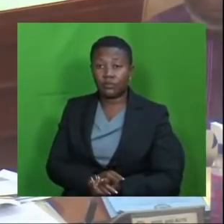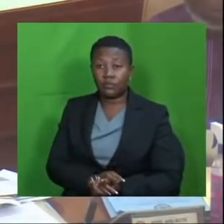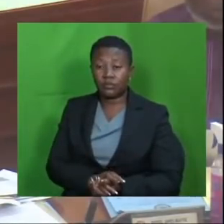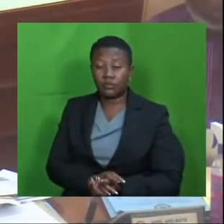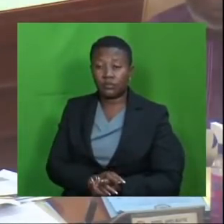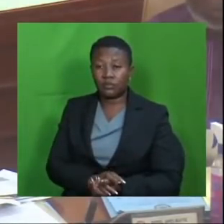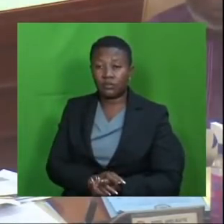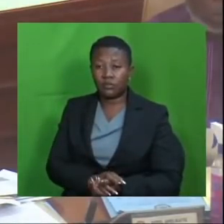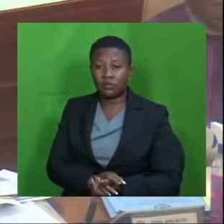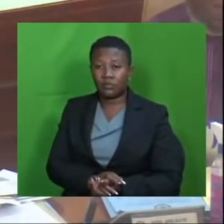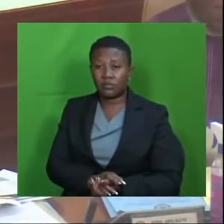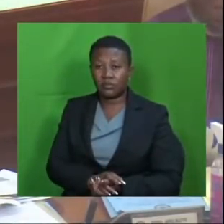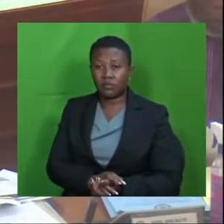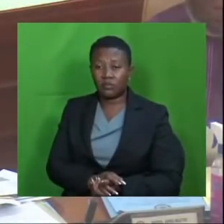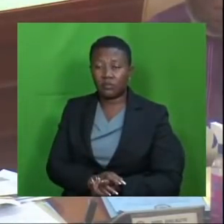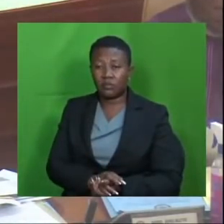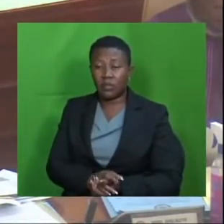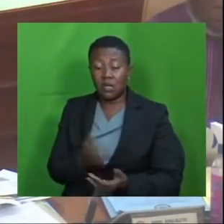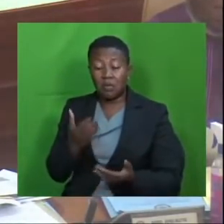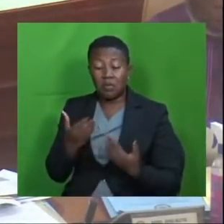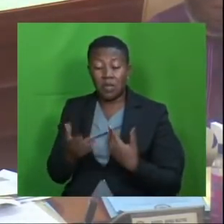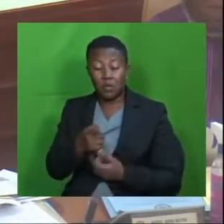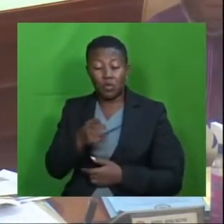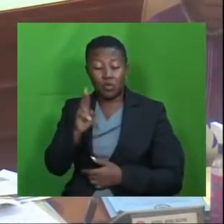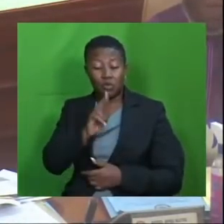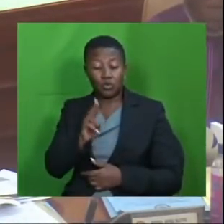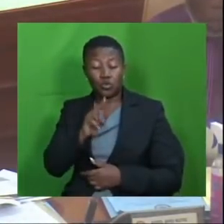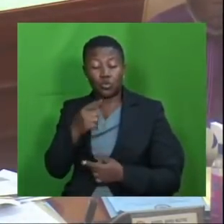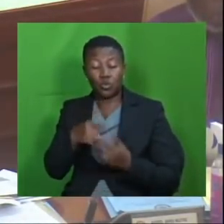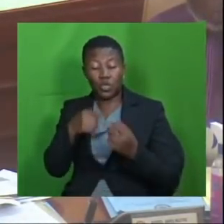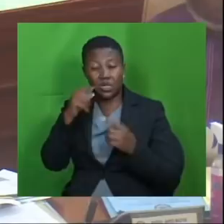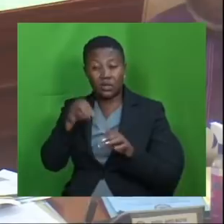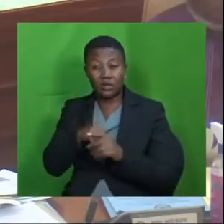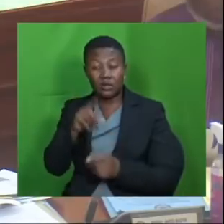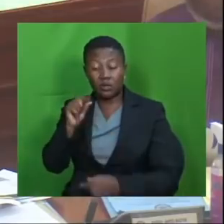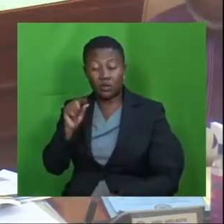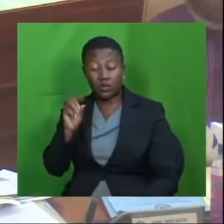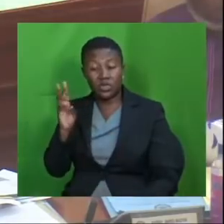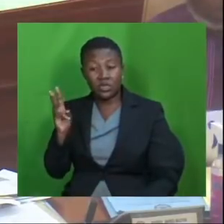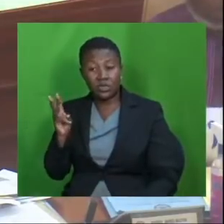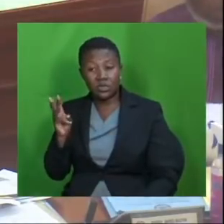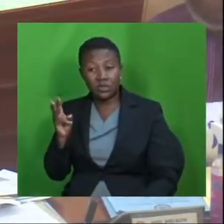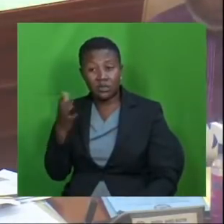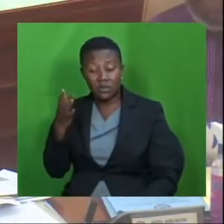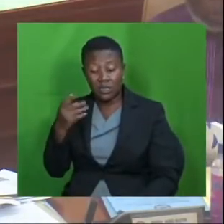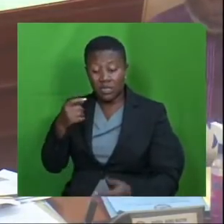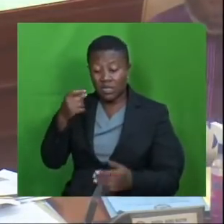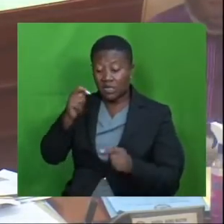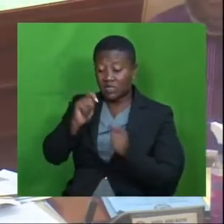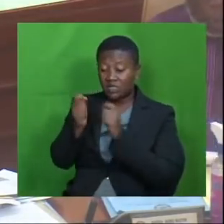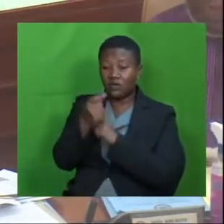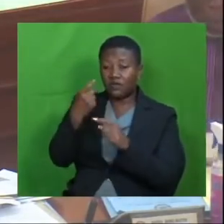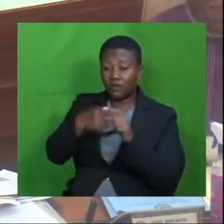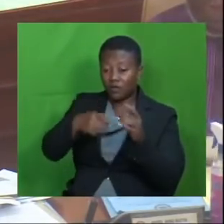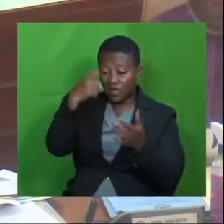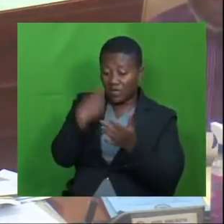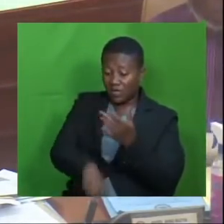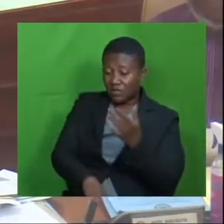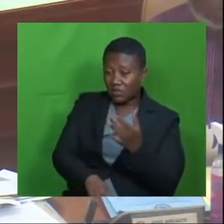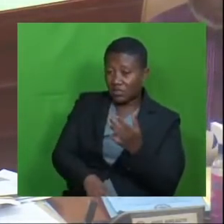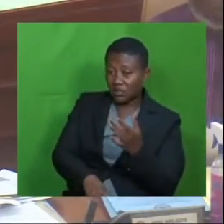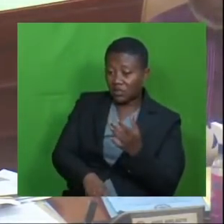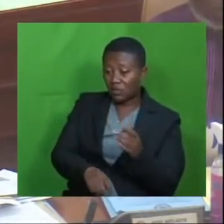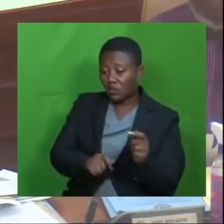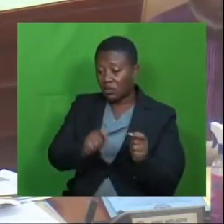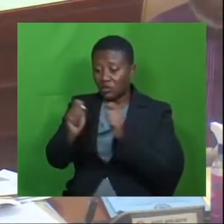their manifesto of 2016. It said from taxation to production. Today we are seeing the